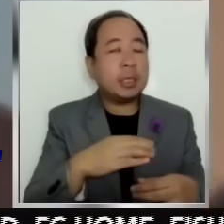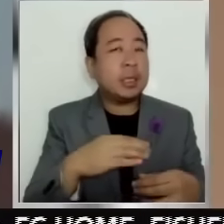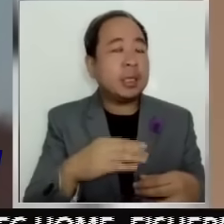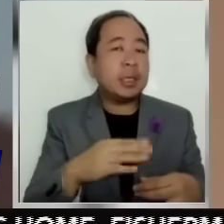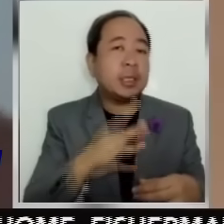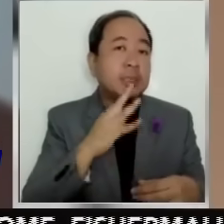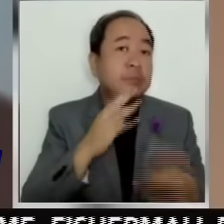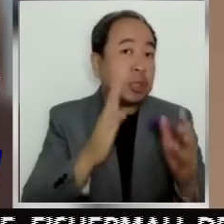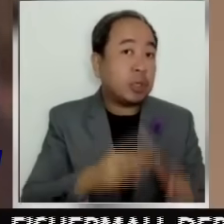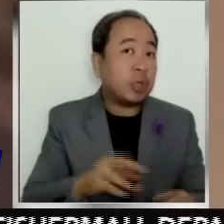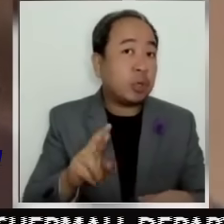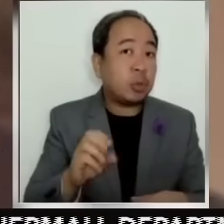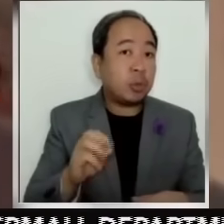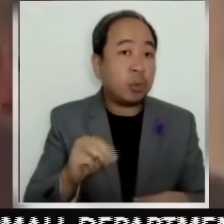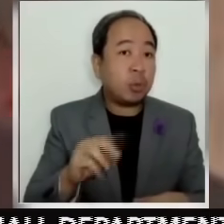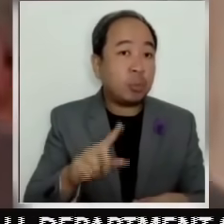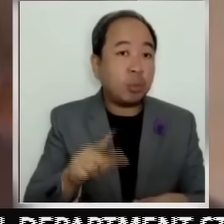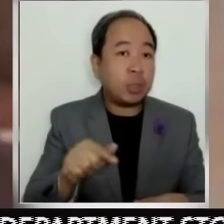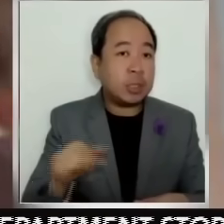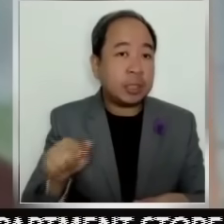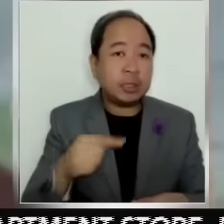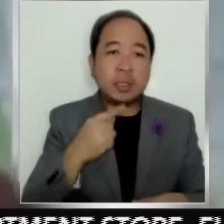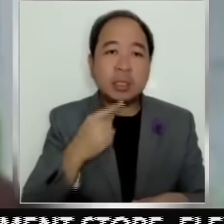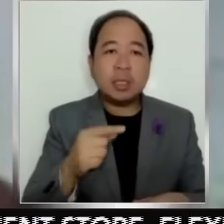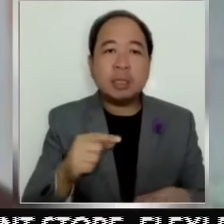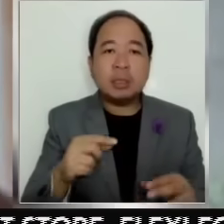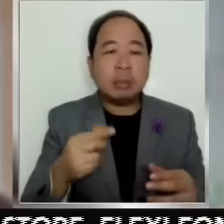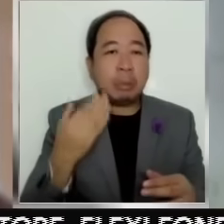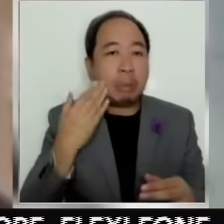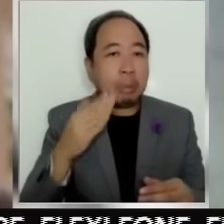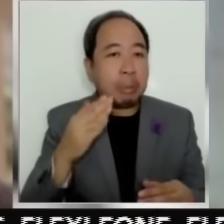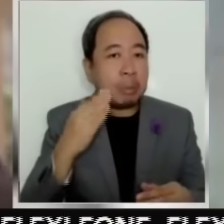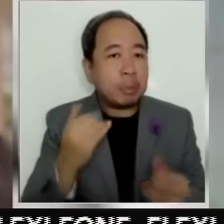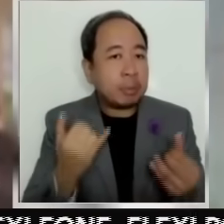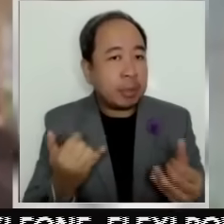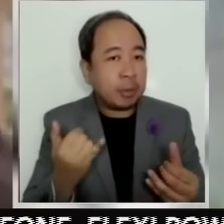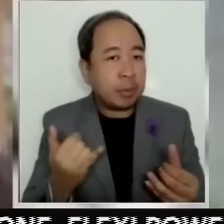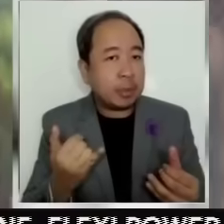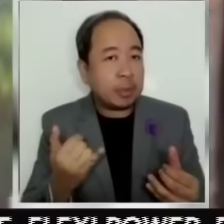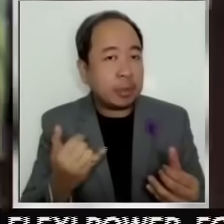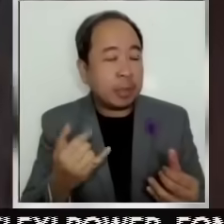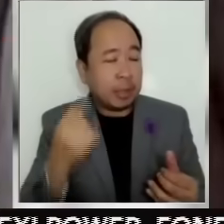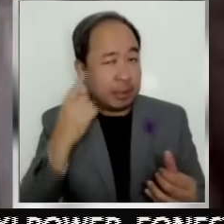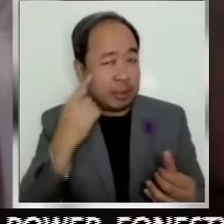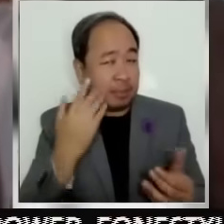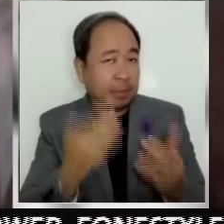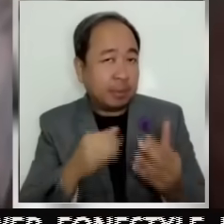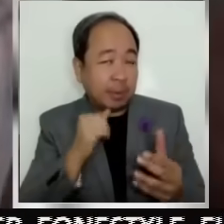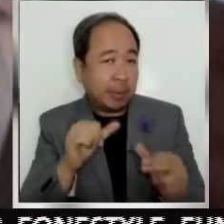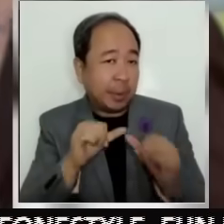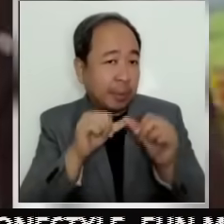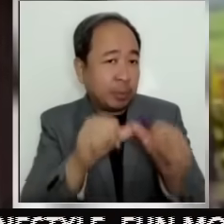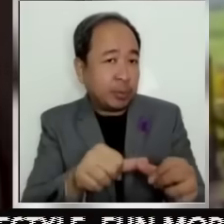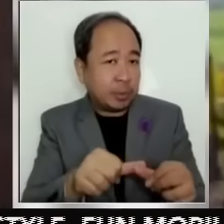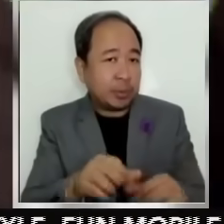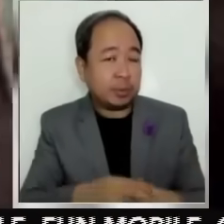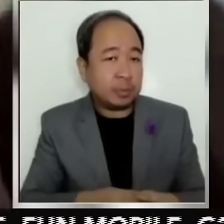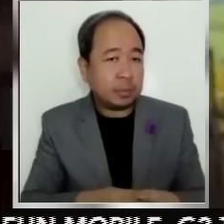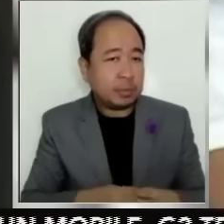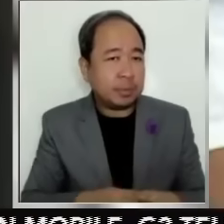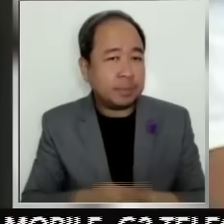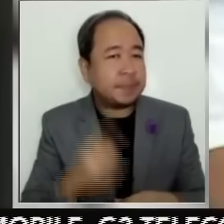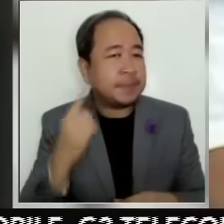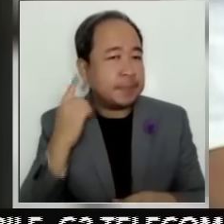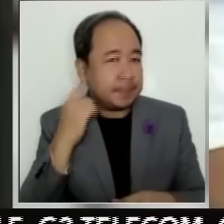sources. It's nothing in the offing, nothing in the agenda, nothing filed. No news on